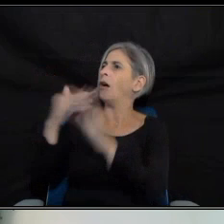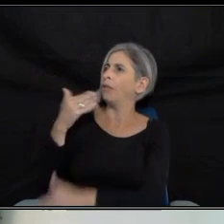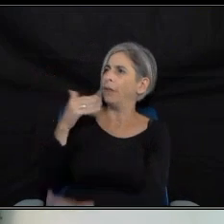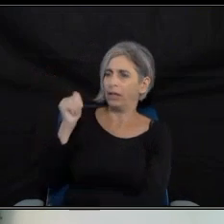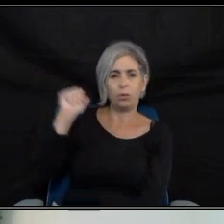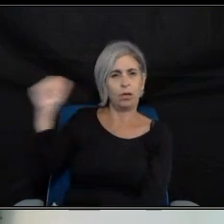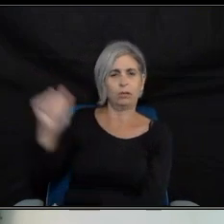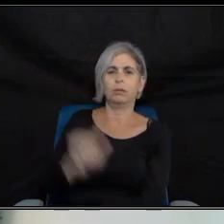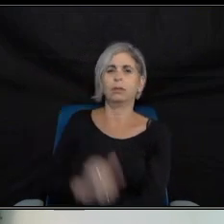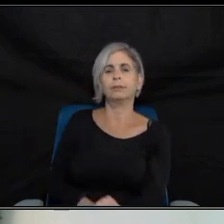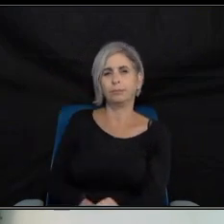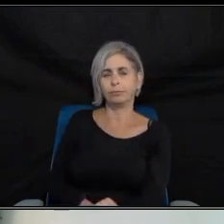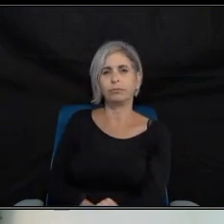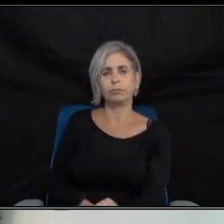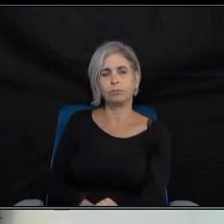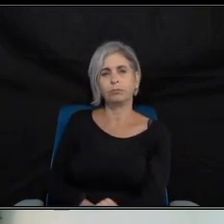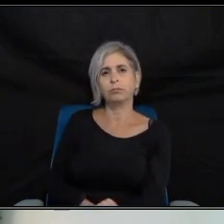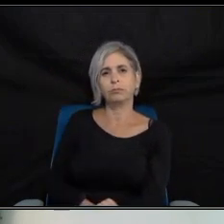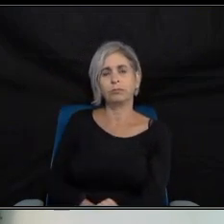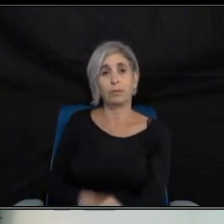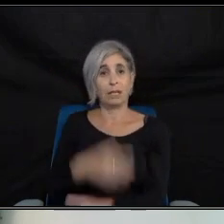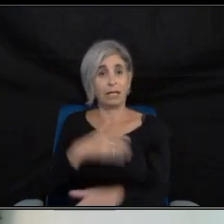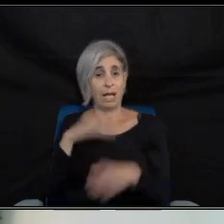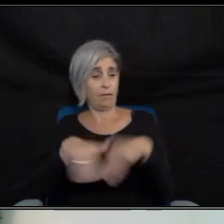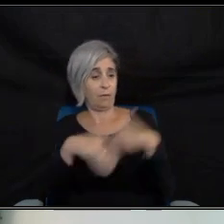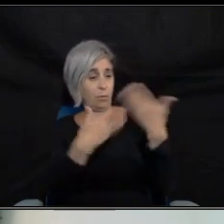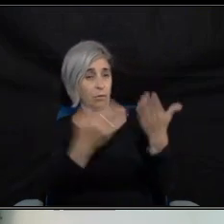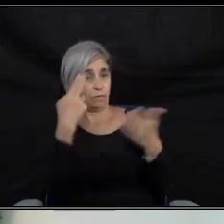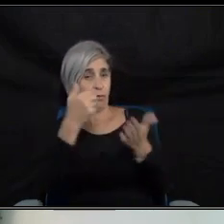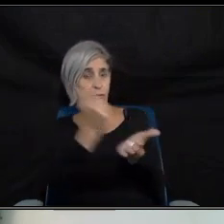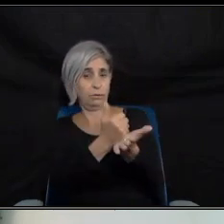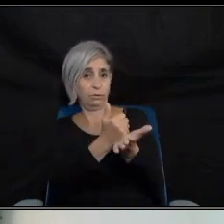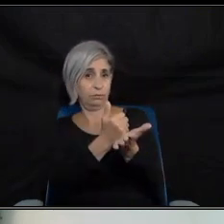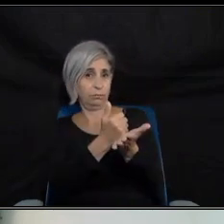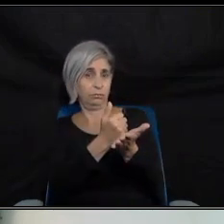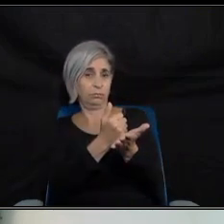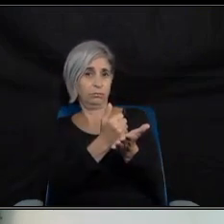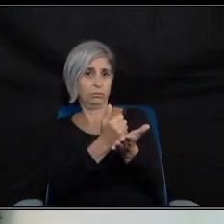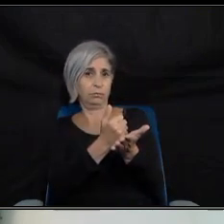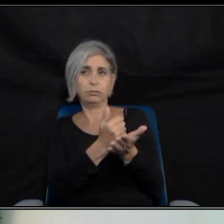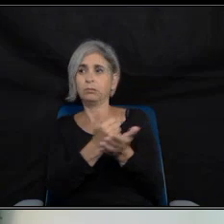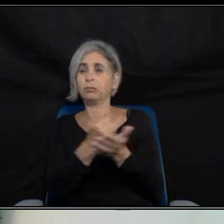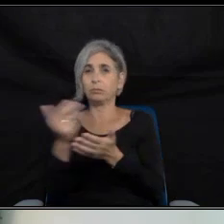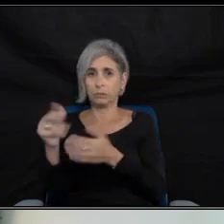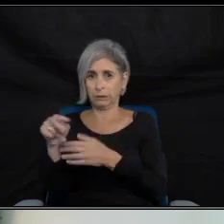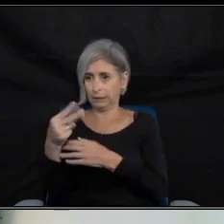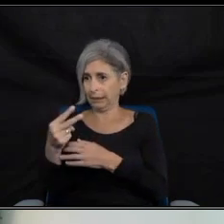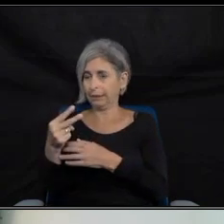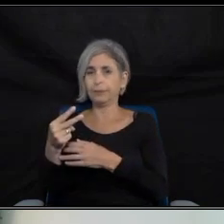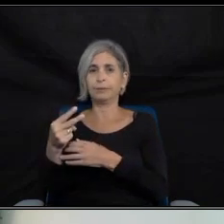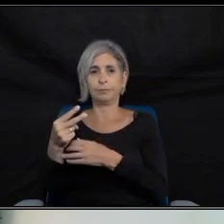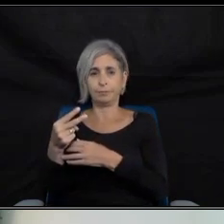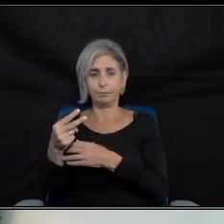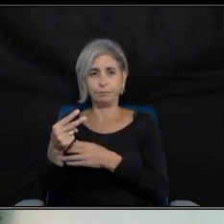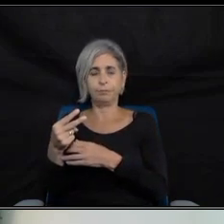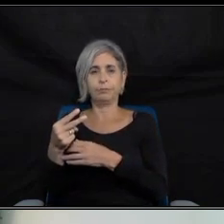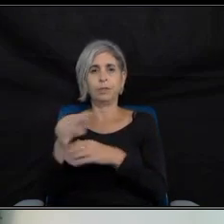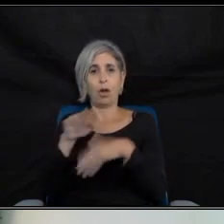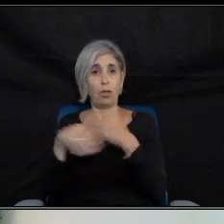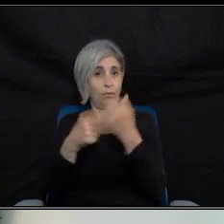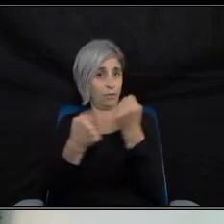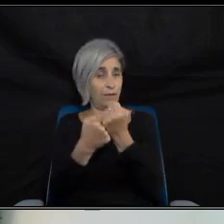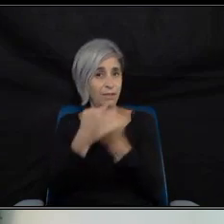so, may I have that motion to approve? So move. Second. All those